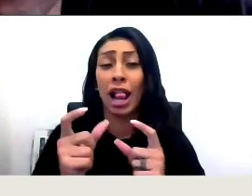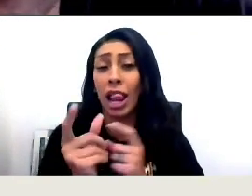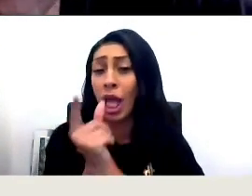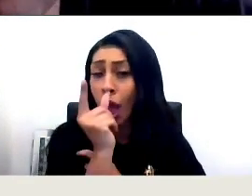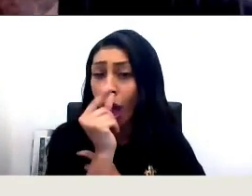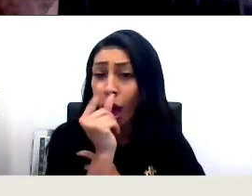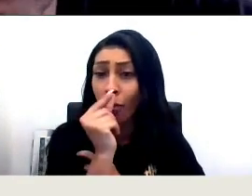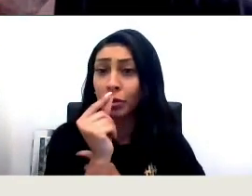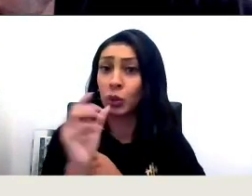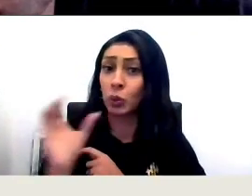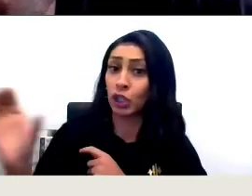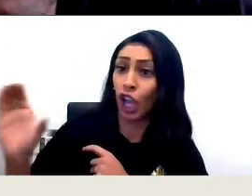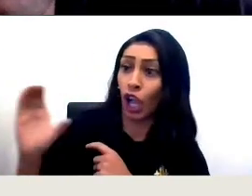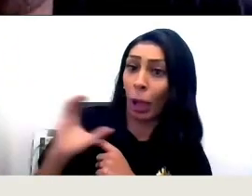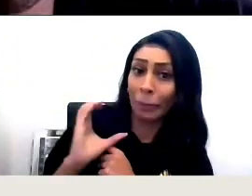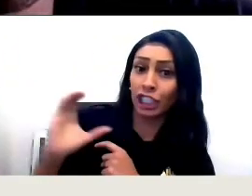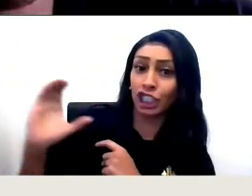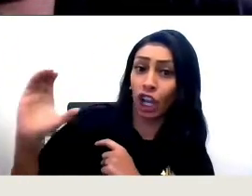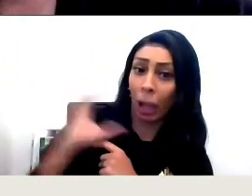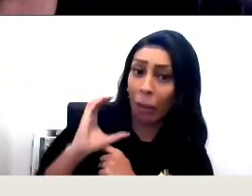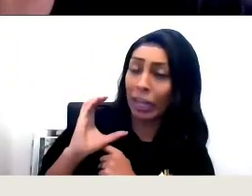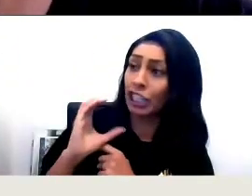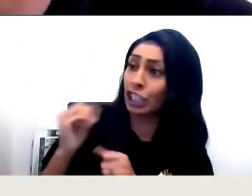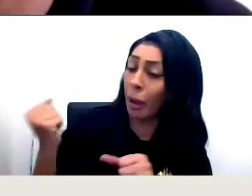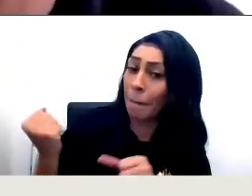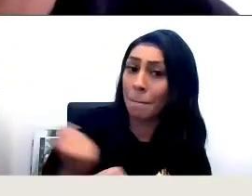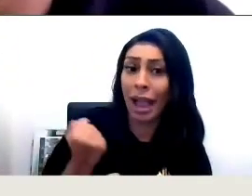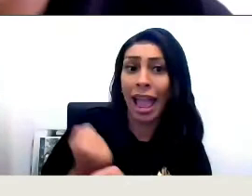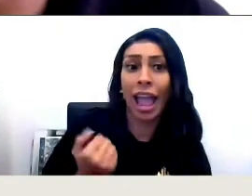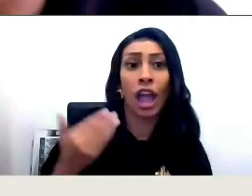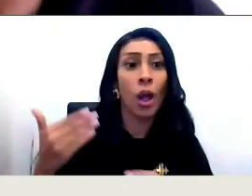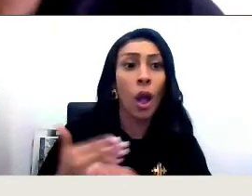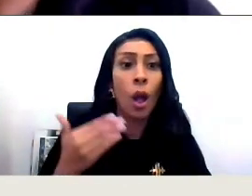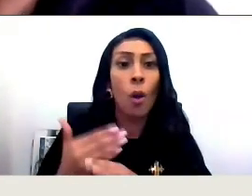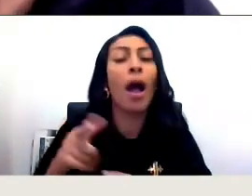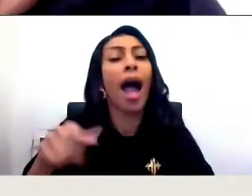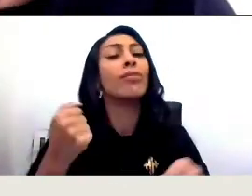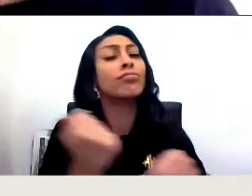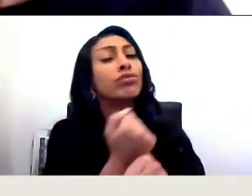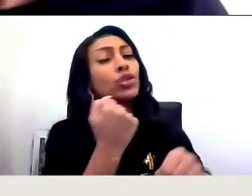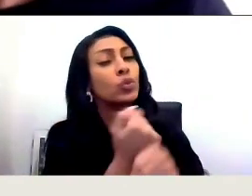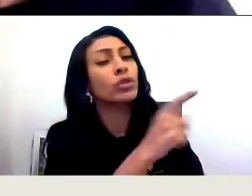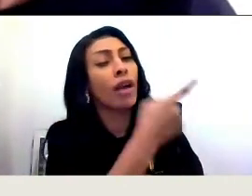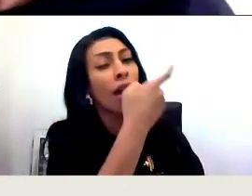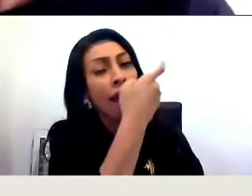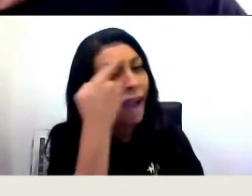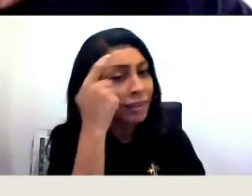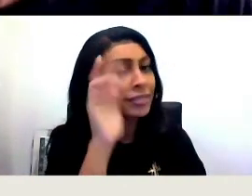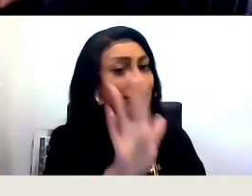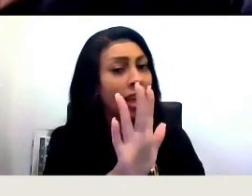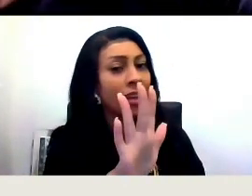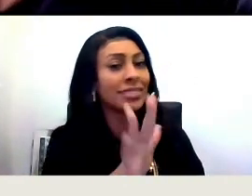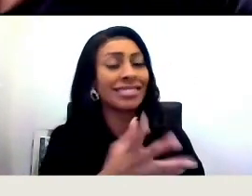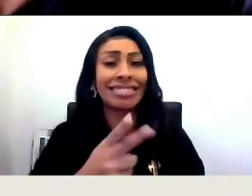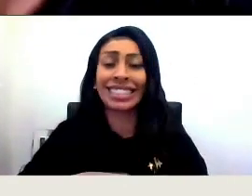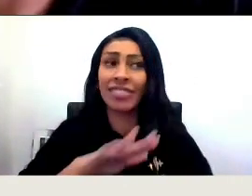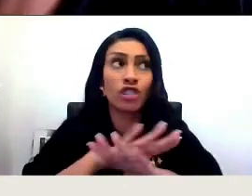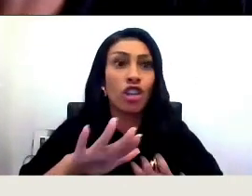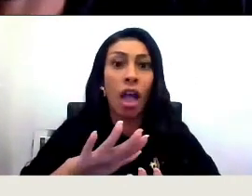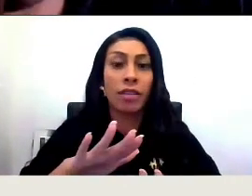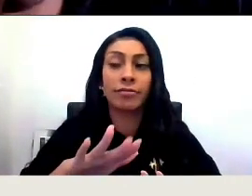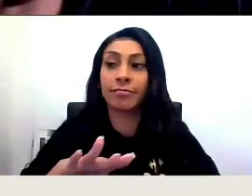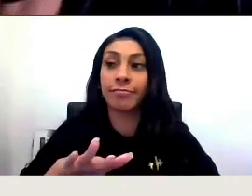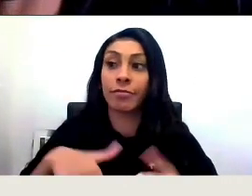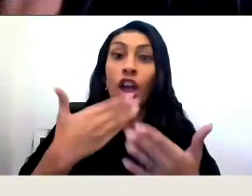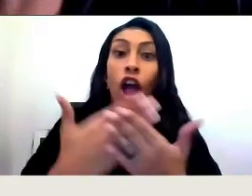be commissioned and make work, and producers come on board with an understanding that, well, you know, if it does not make it